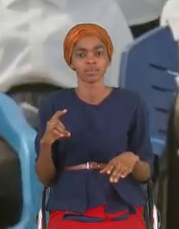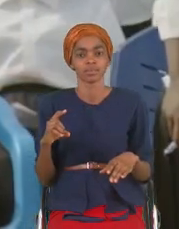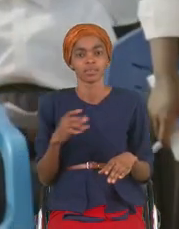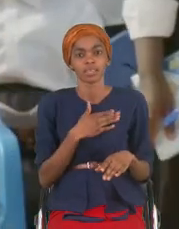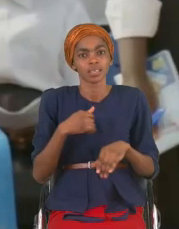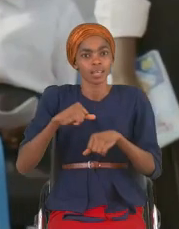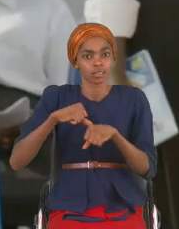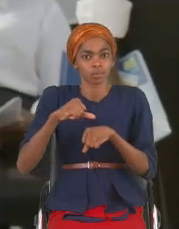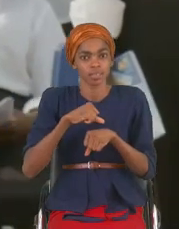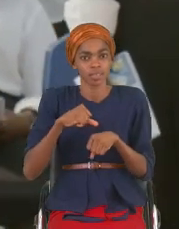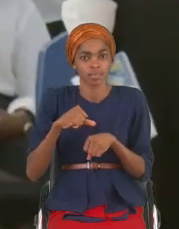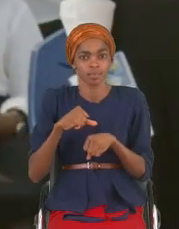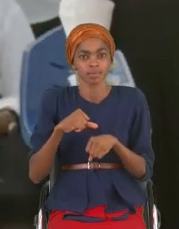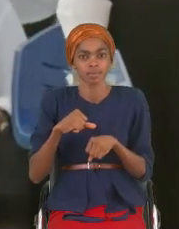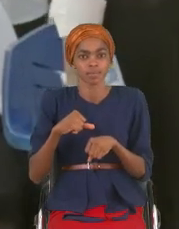anointed,